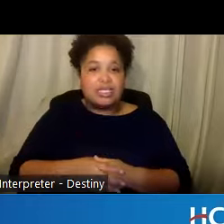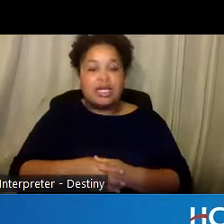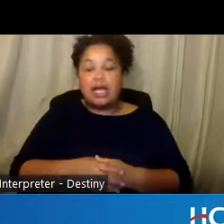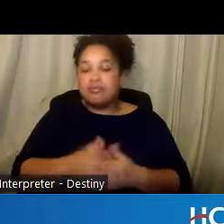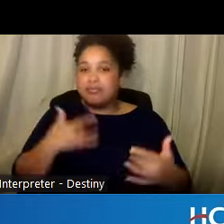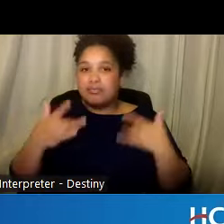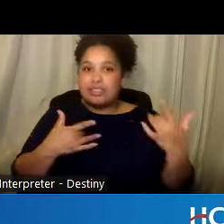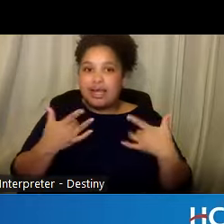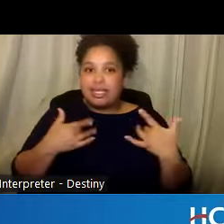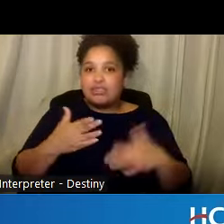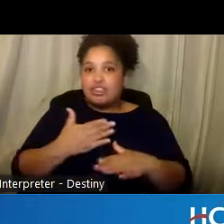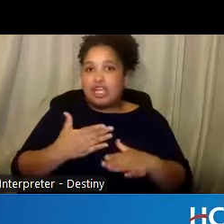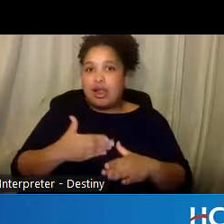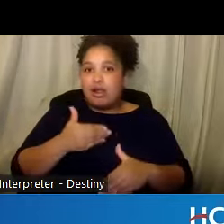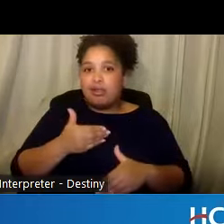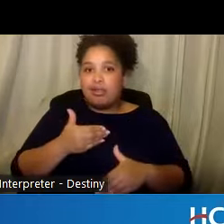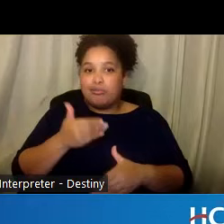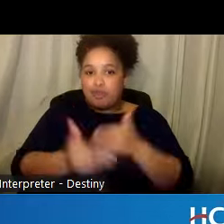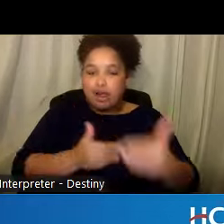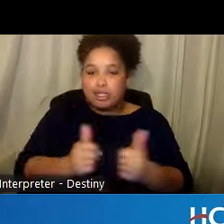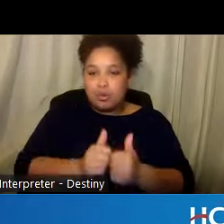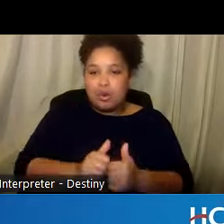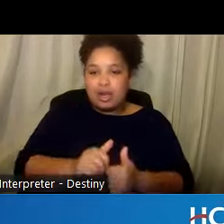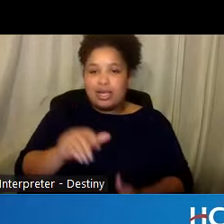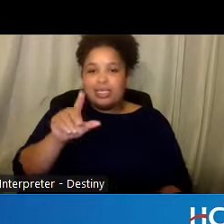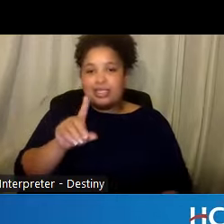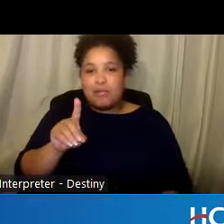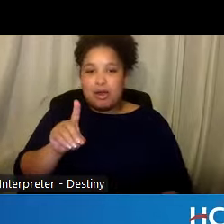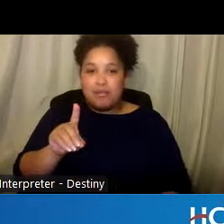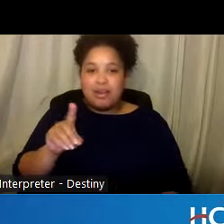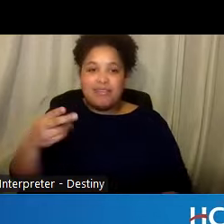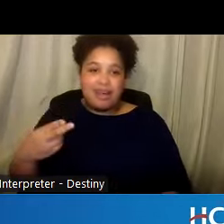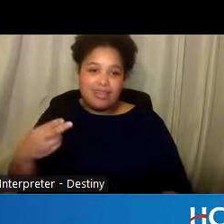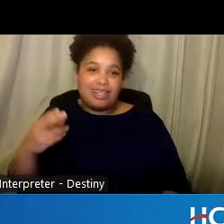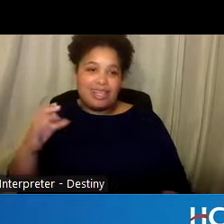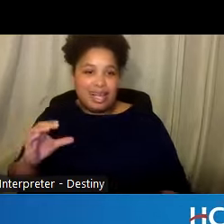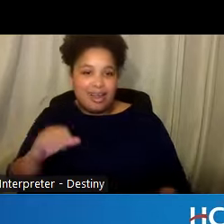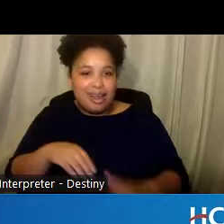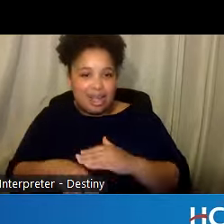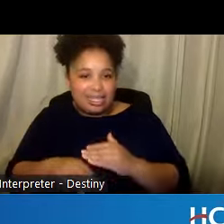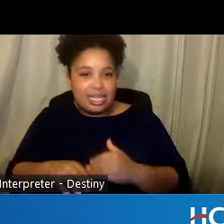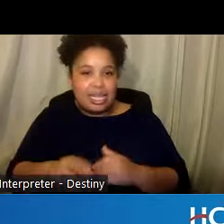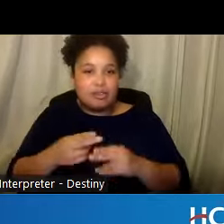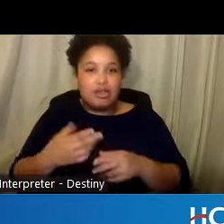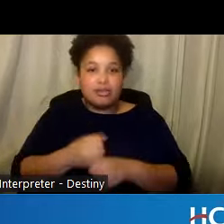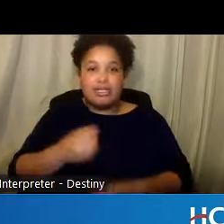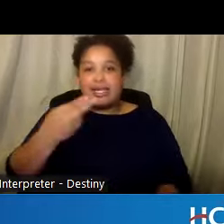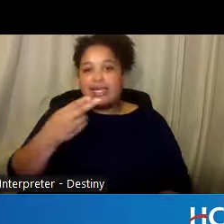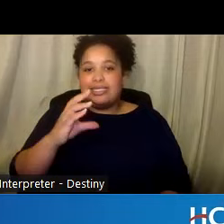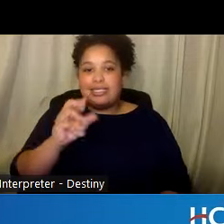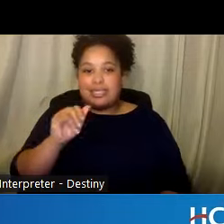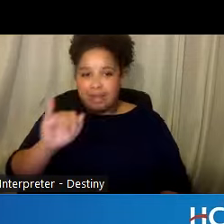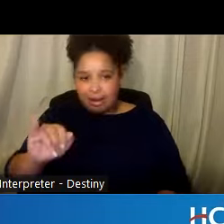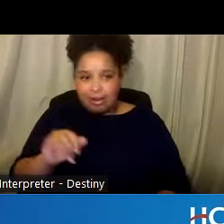little bit of the progress around the Department of Healthcare Access and Information, otherwise known as HCI, and what we're